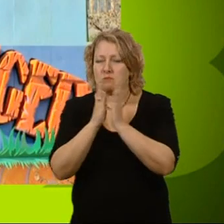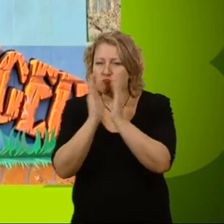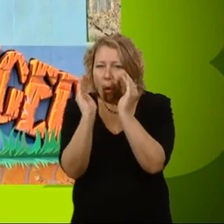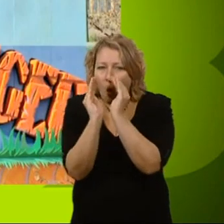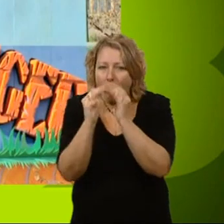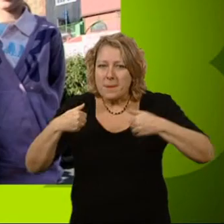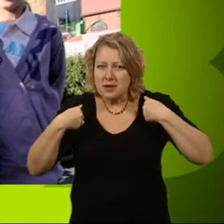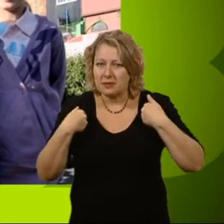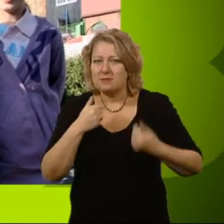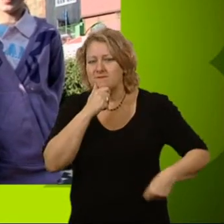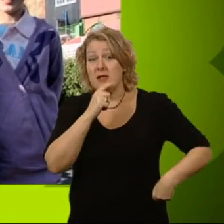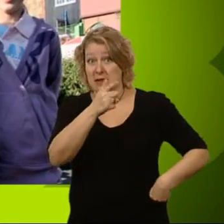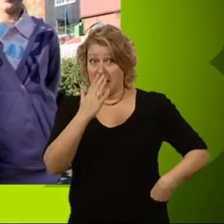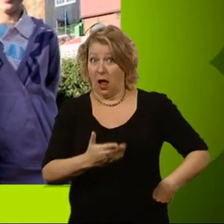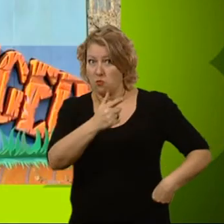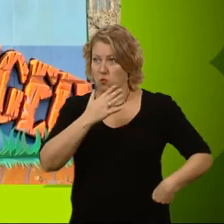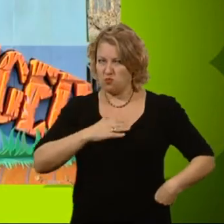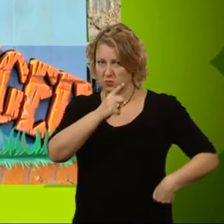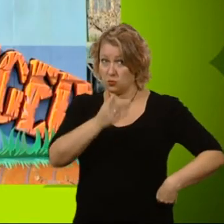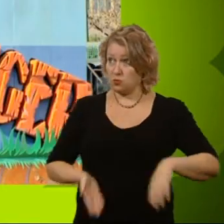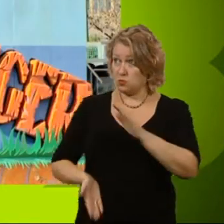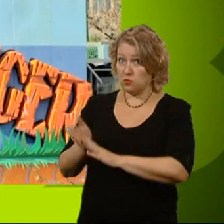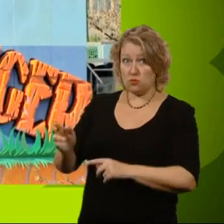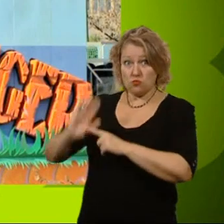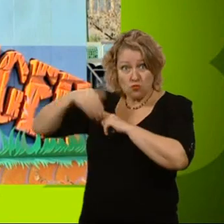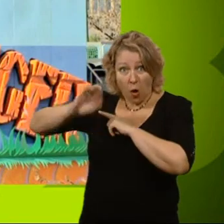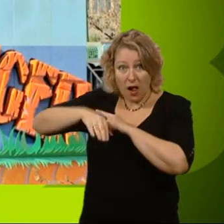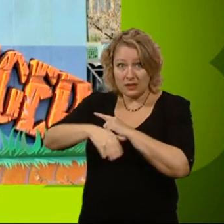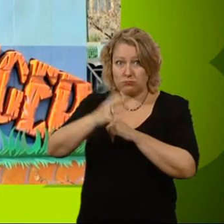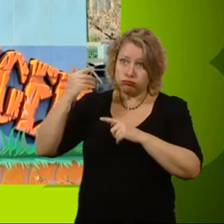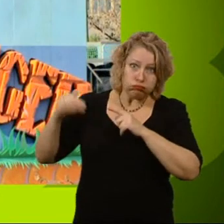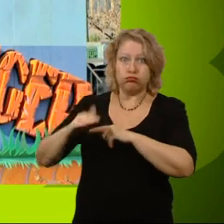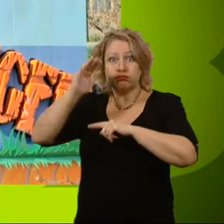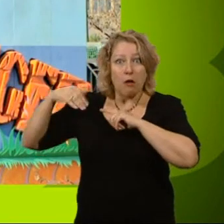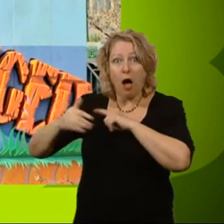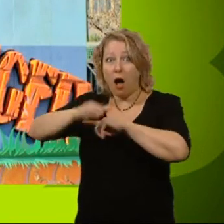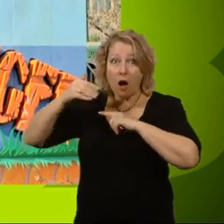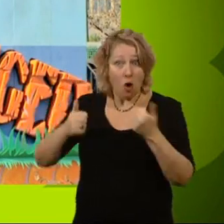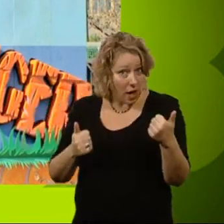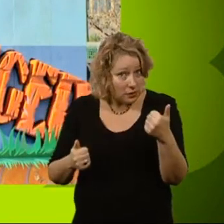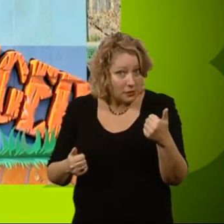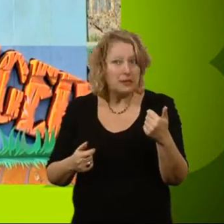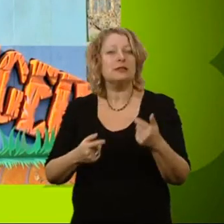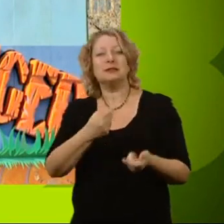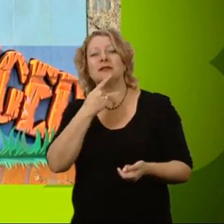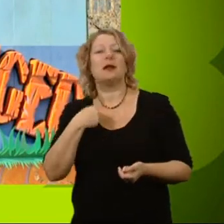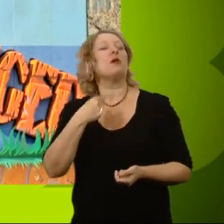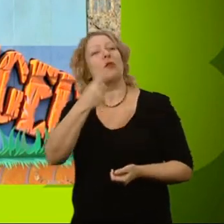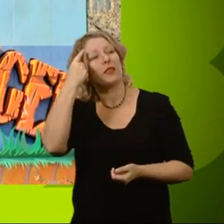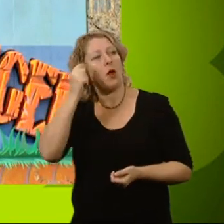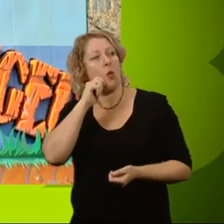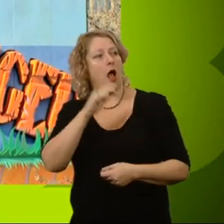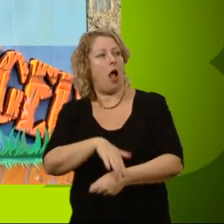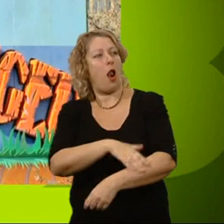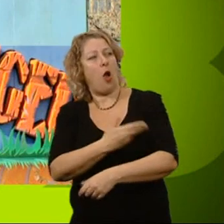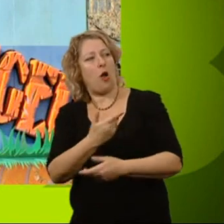your information. OK, what I'd like you to do is I'd like you to go on this roller coaster several times, please, if that's all right, and then tell me how long you think it is,